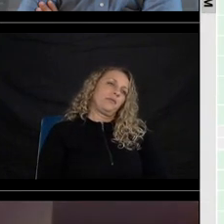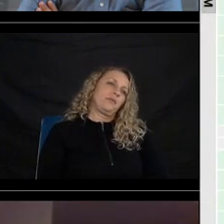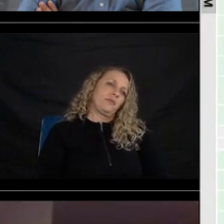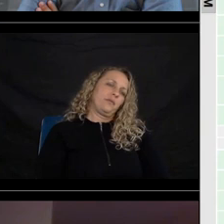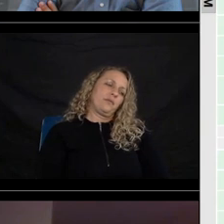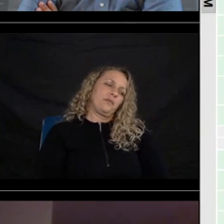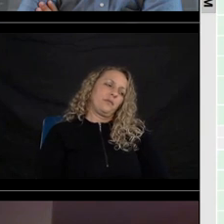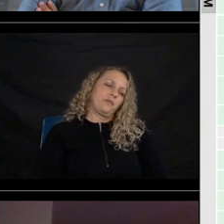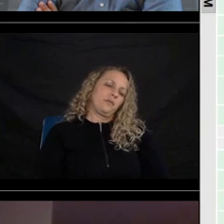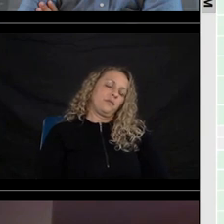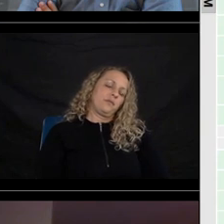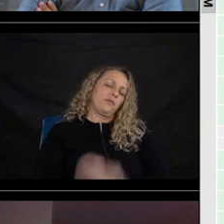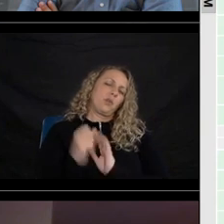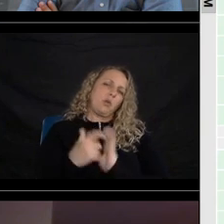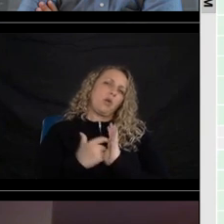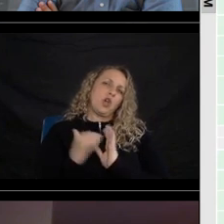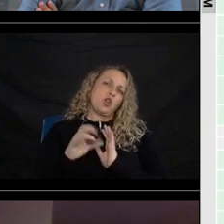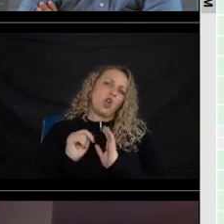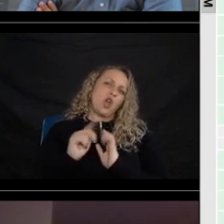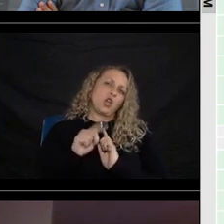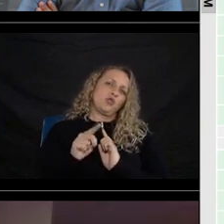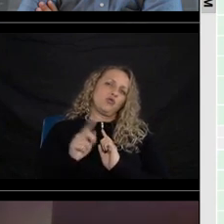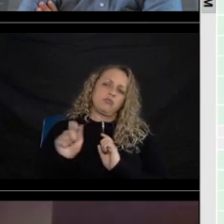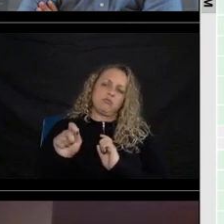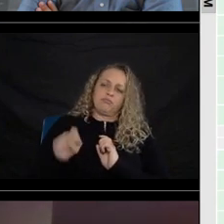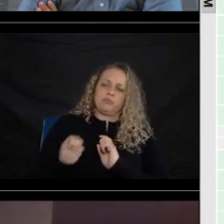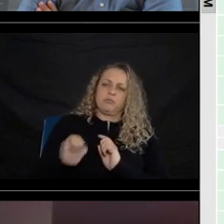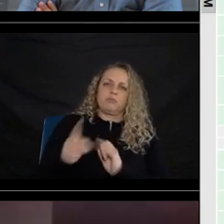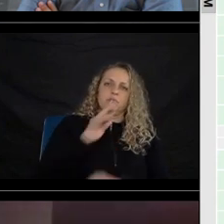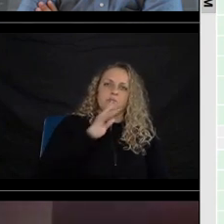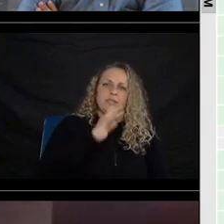That will require John to enable her to speak.